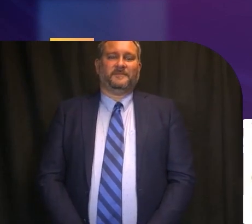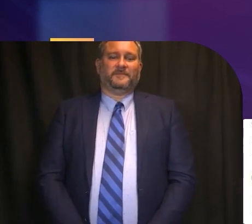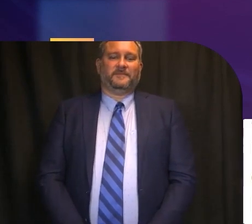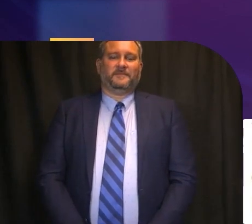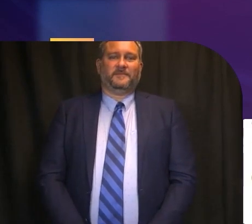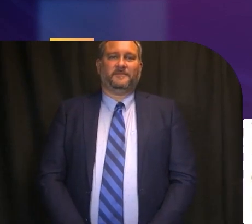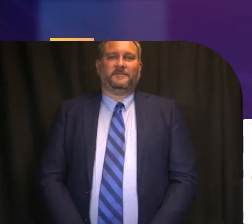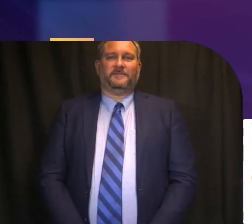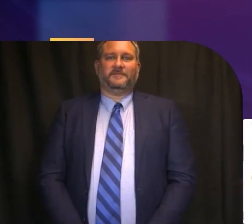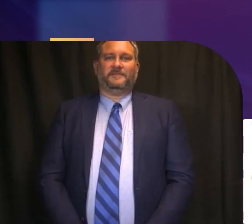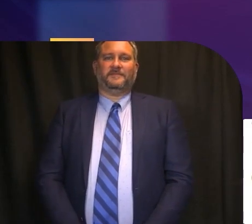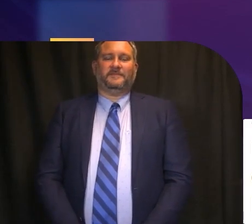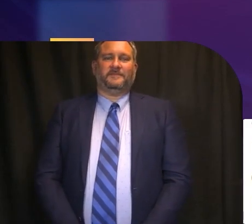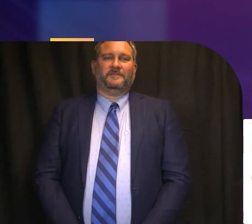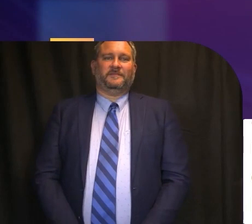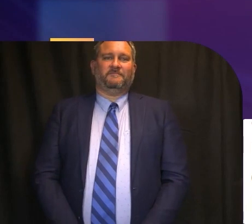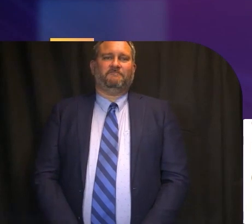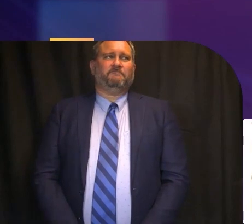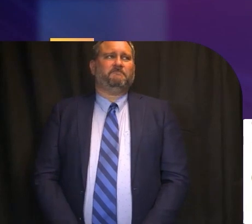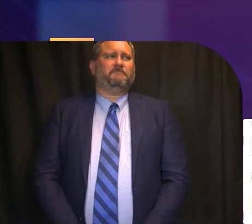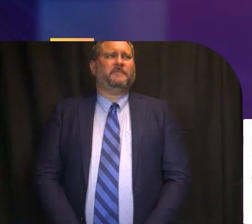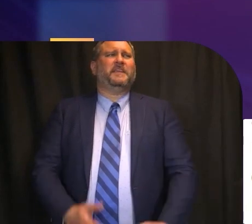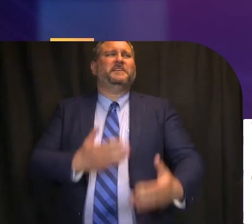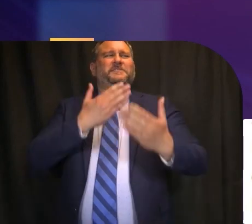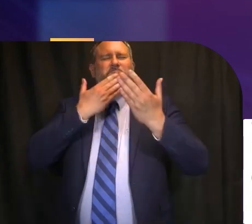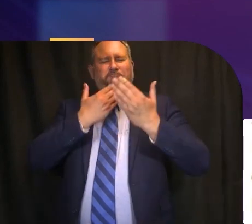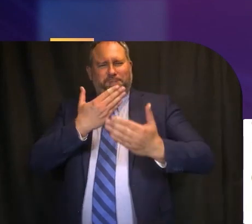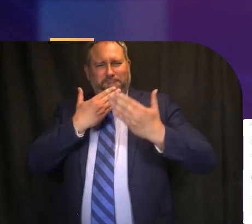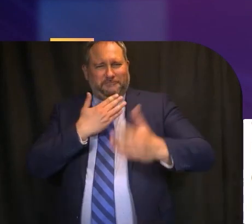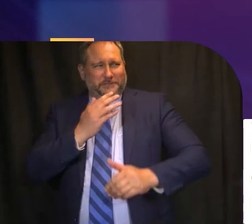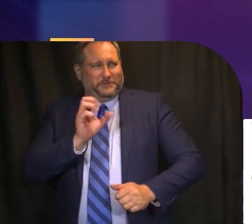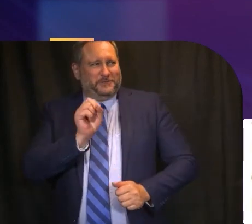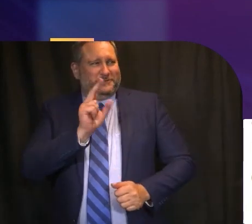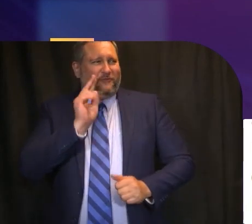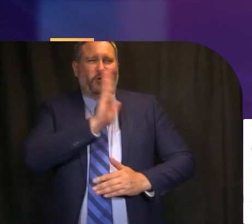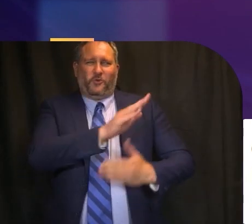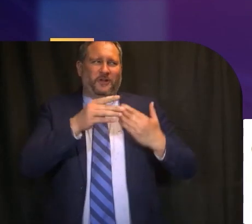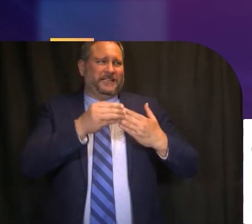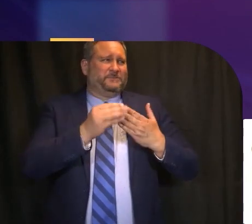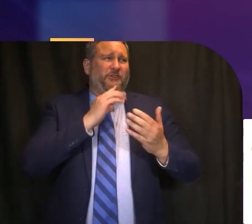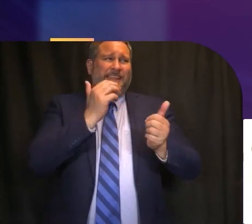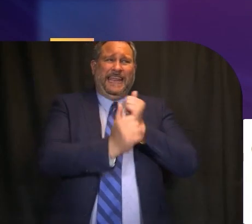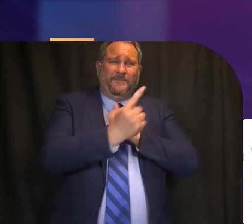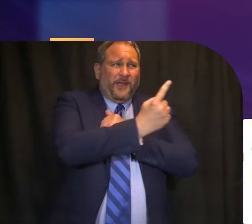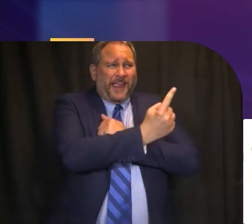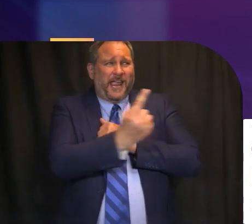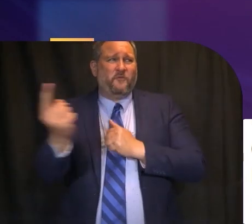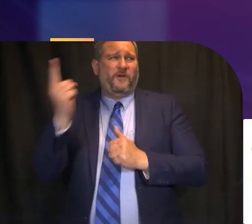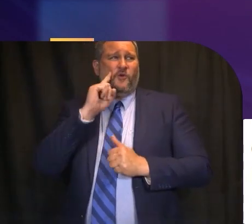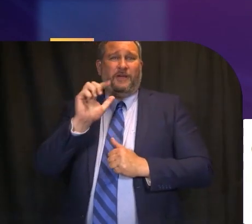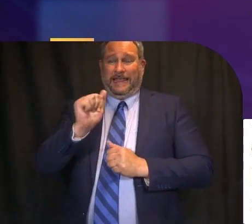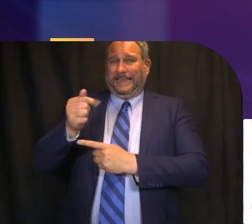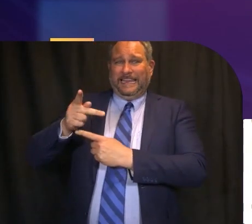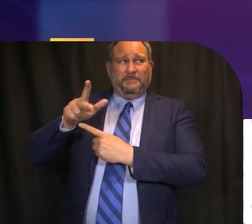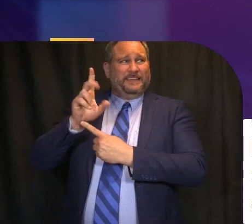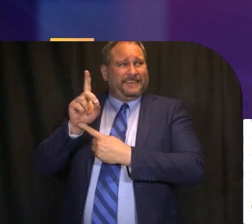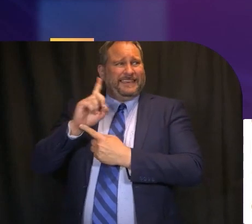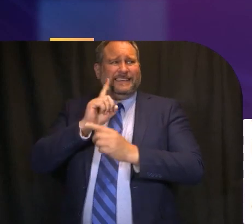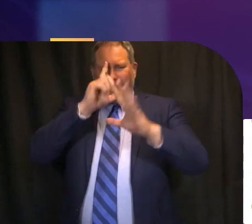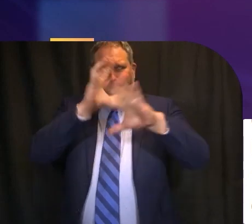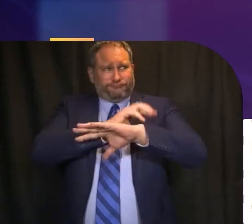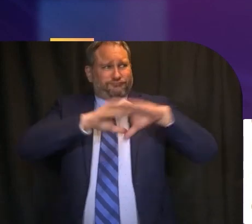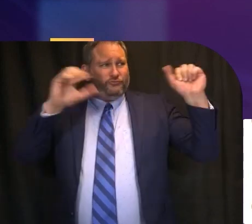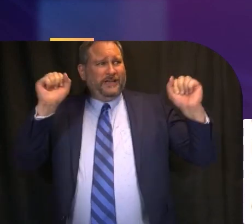Thank you, Susan, for your leadership, and thank you to everyone at AAPD, from President and CEO Maria Town to every staff member,